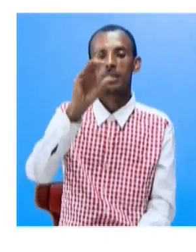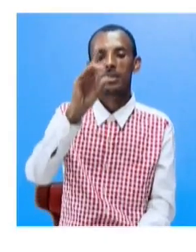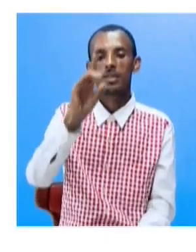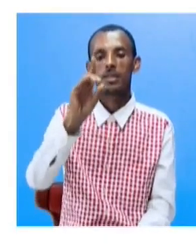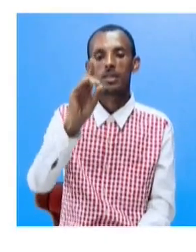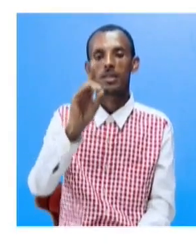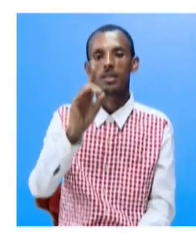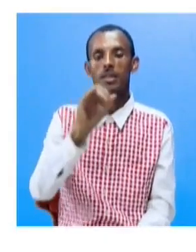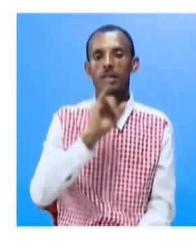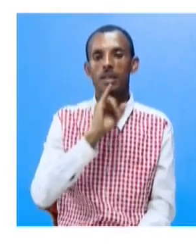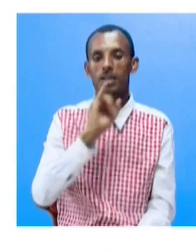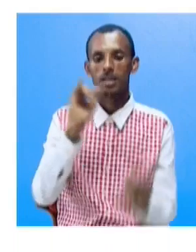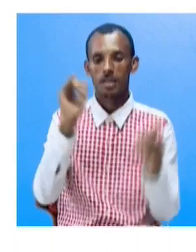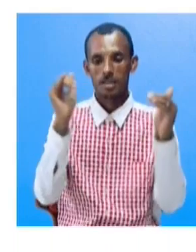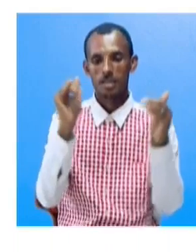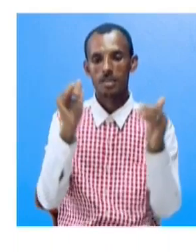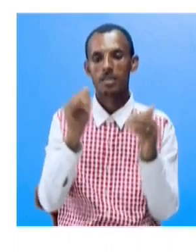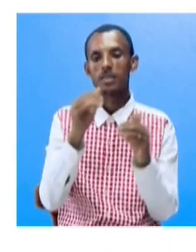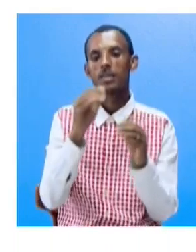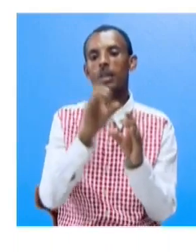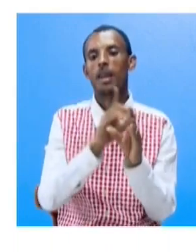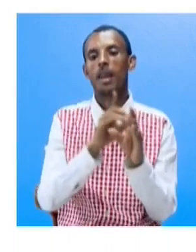is a diameter.